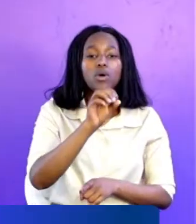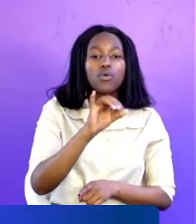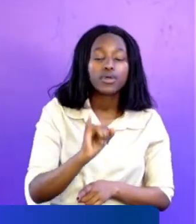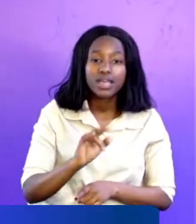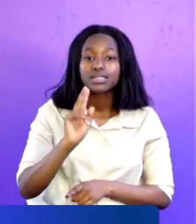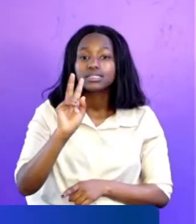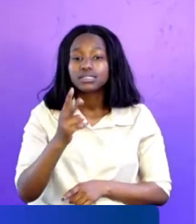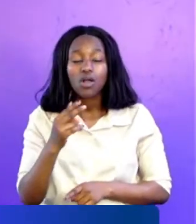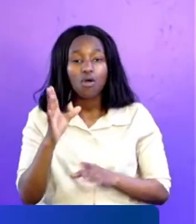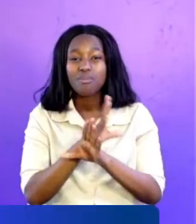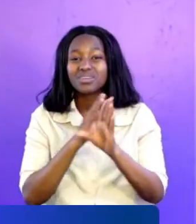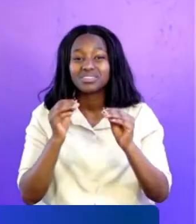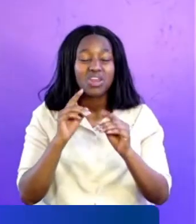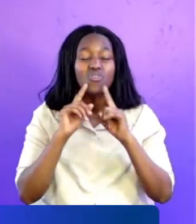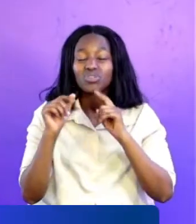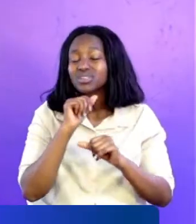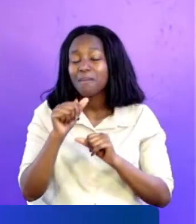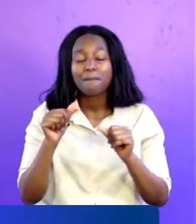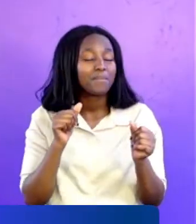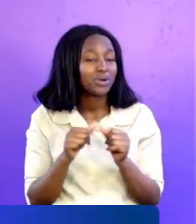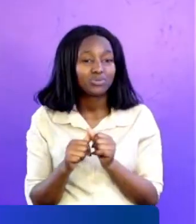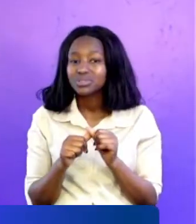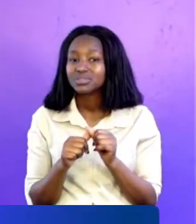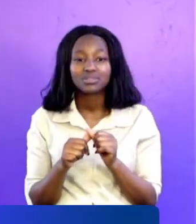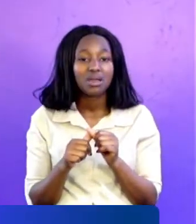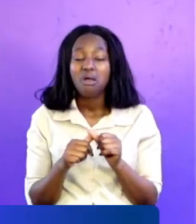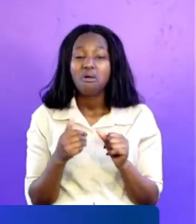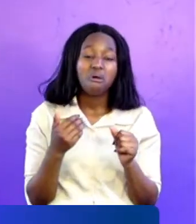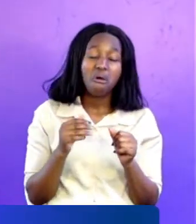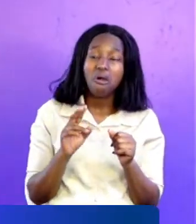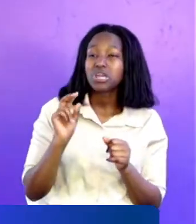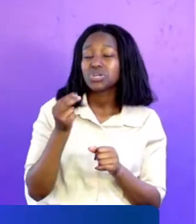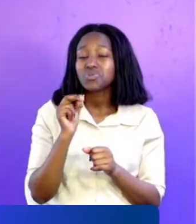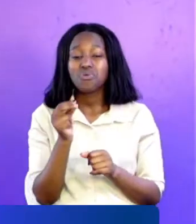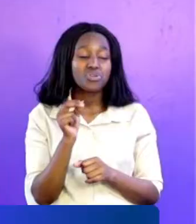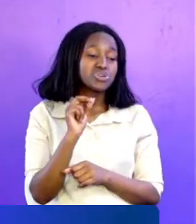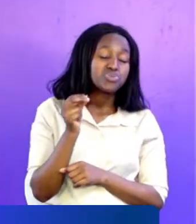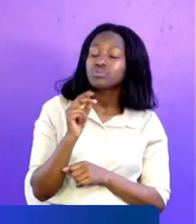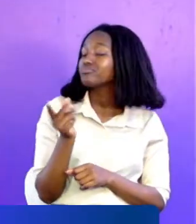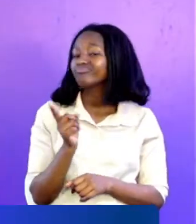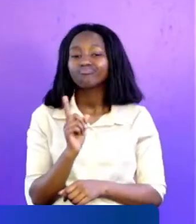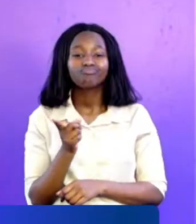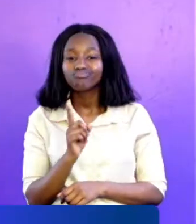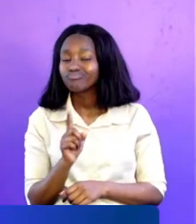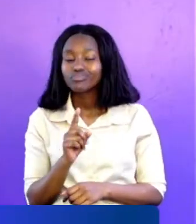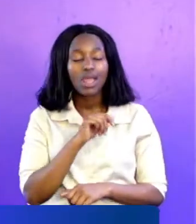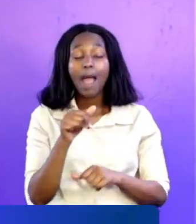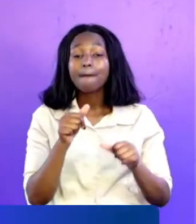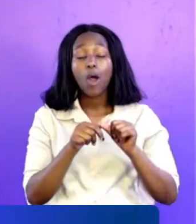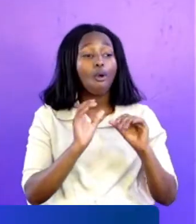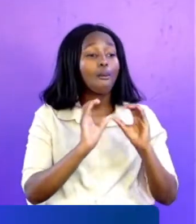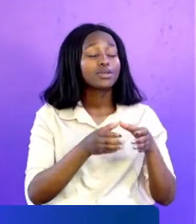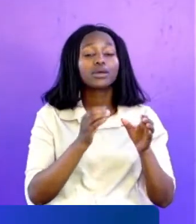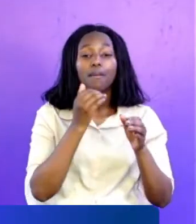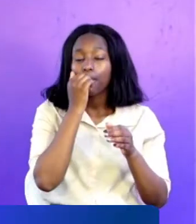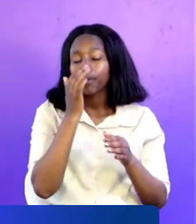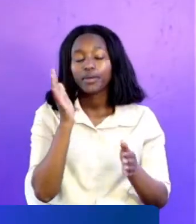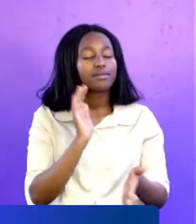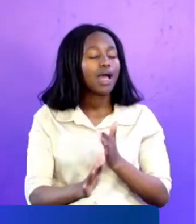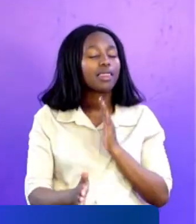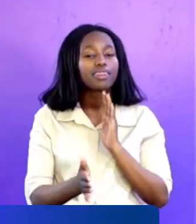not Kalenjin leading. I've seen people counting, Kikuyu from Vatangapi. No, there is no community that has led